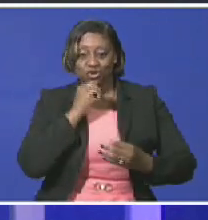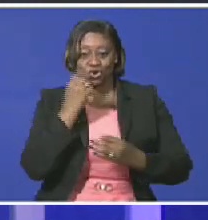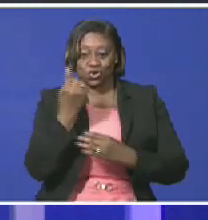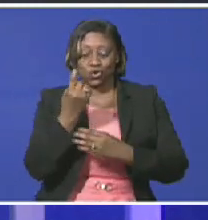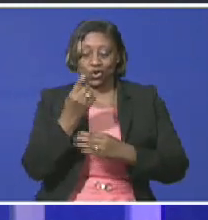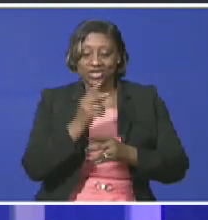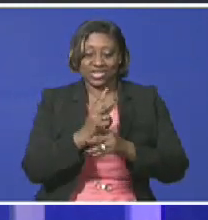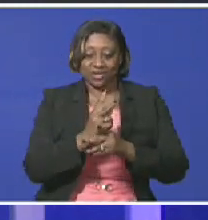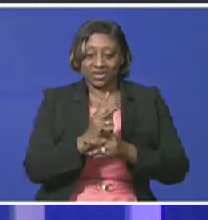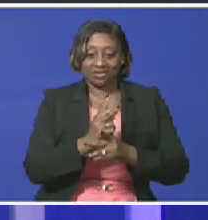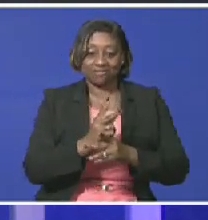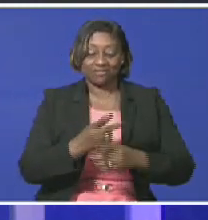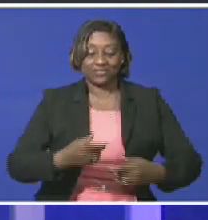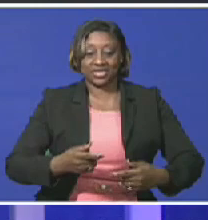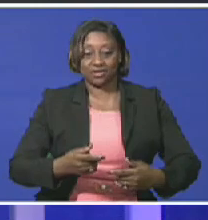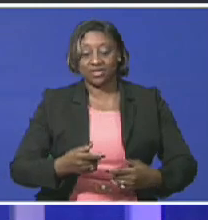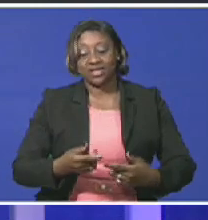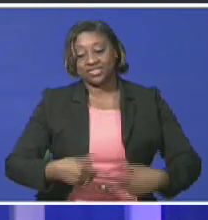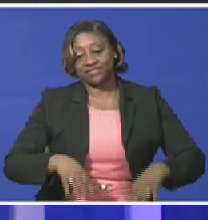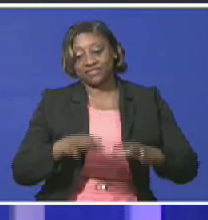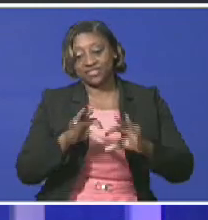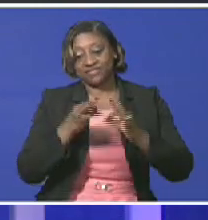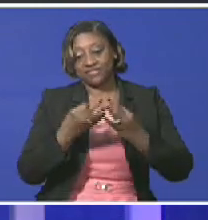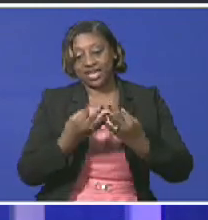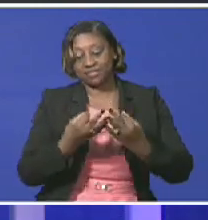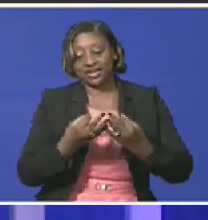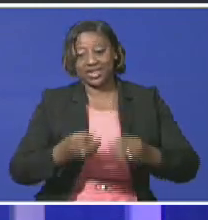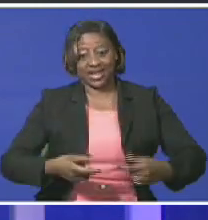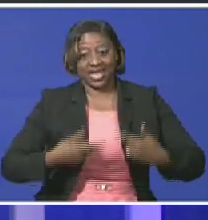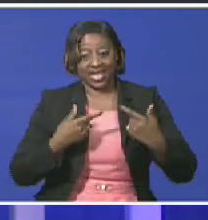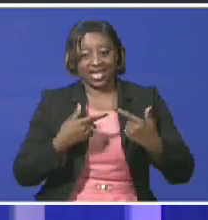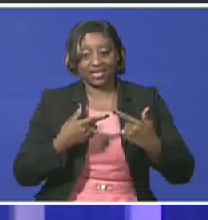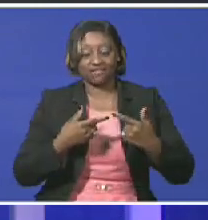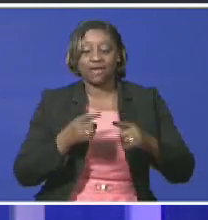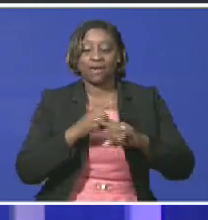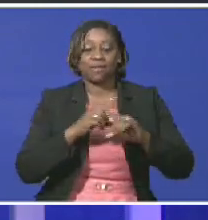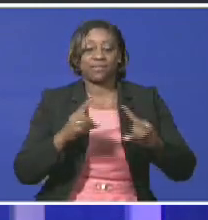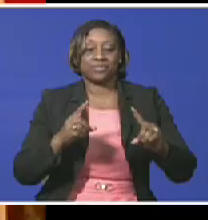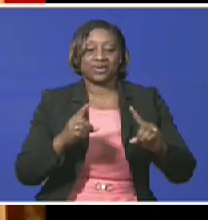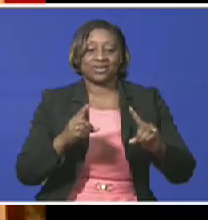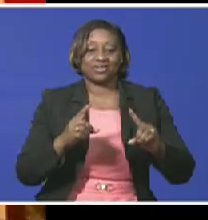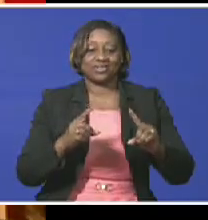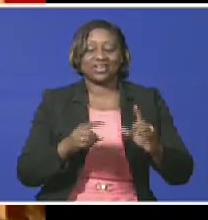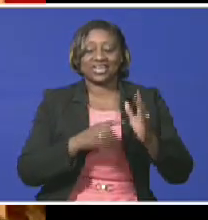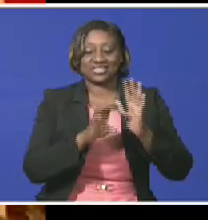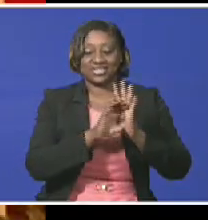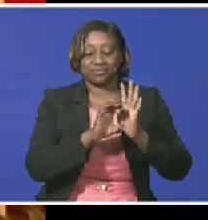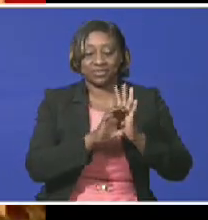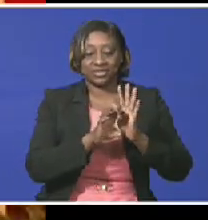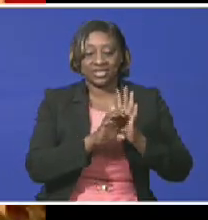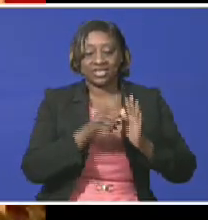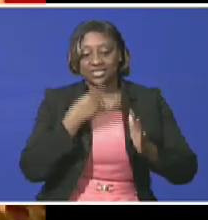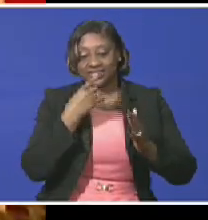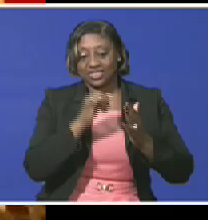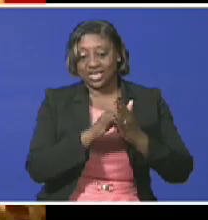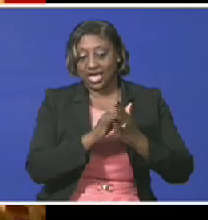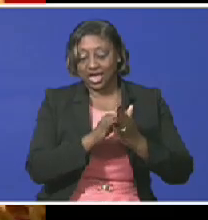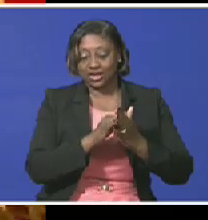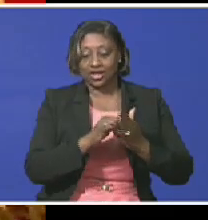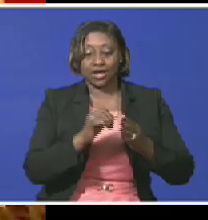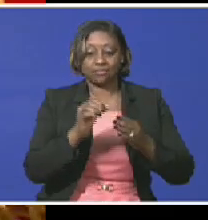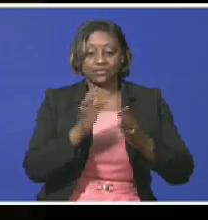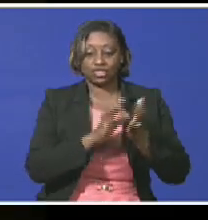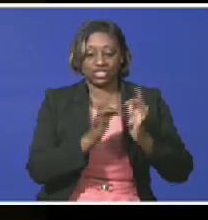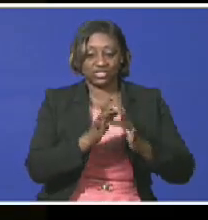holiday tradition alive, but has become a trendsetter. C.S. Garley reports. It started with a manger scene in front of the